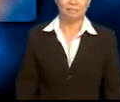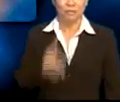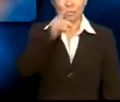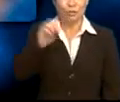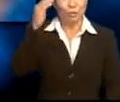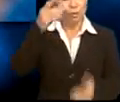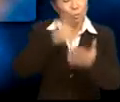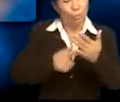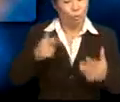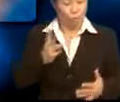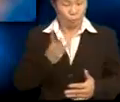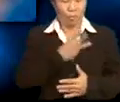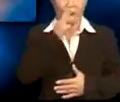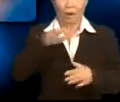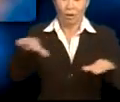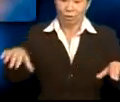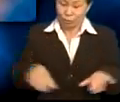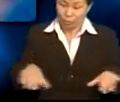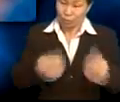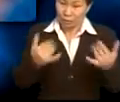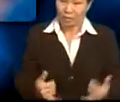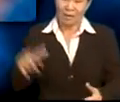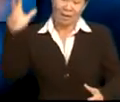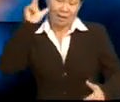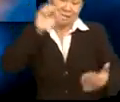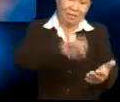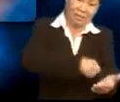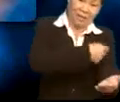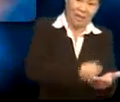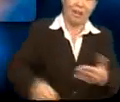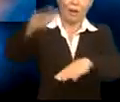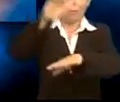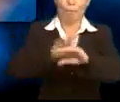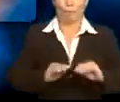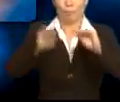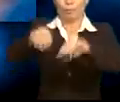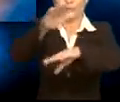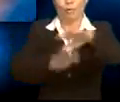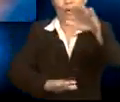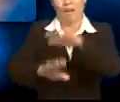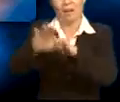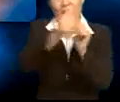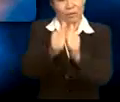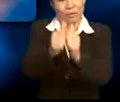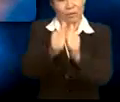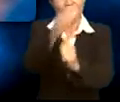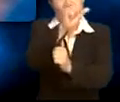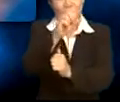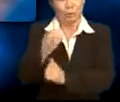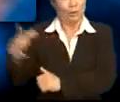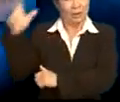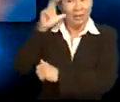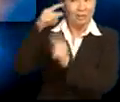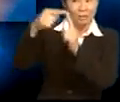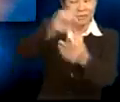Do you know what we're going to do now? We're going to listen to a song called Put Your Hands Together. So,